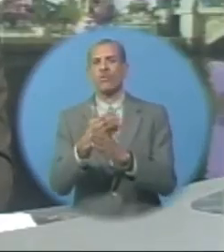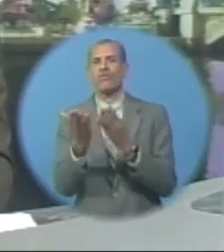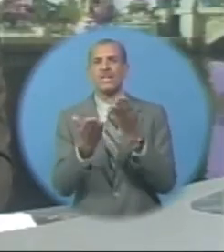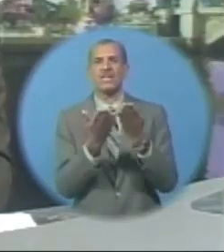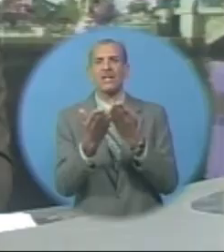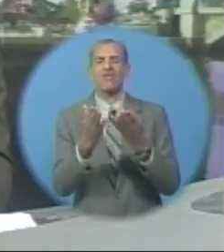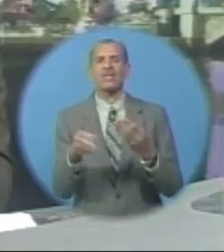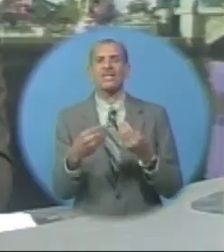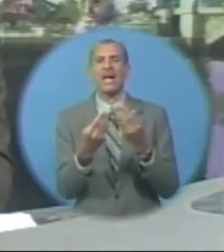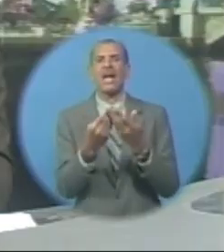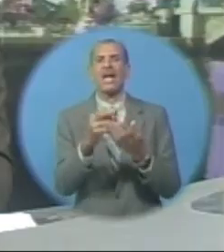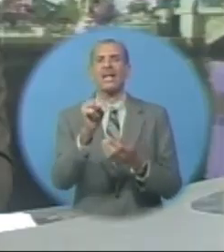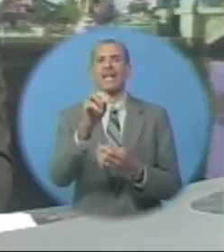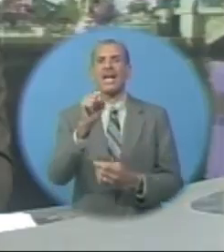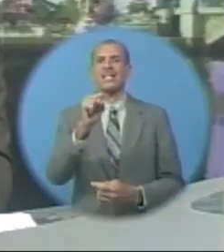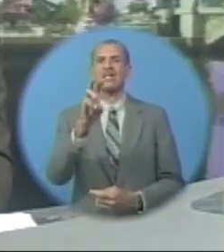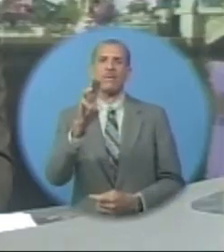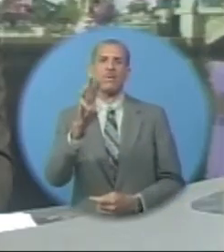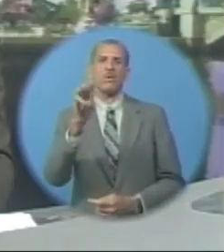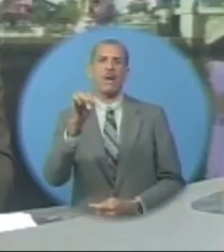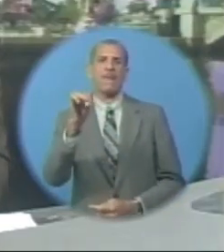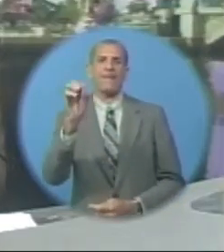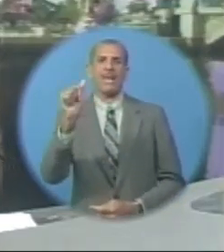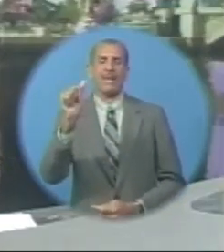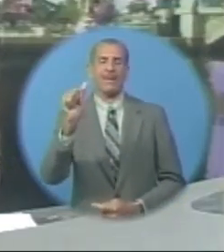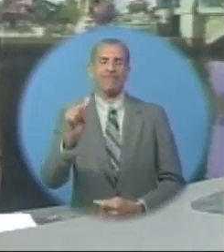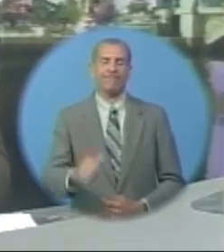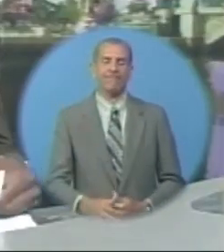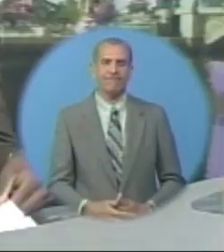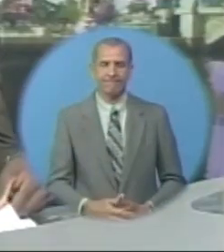service delivery of the NSWMA.